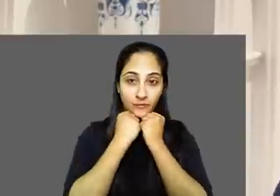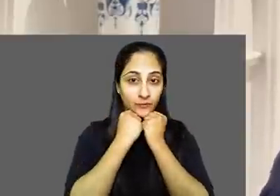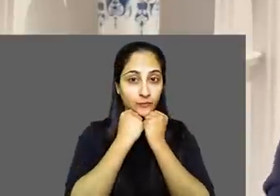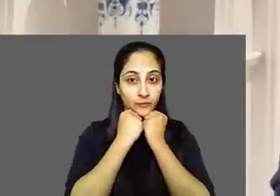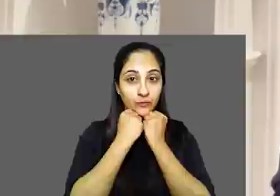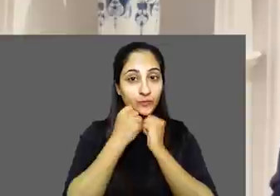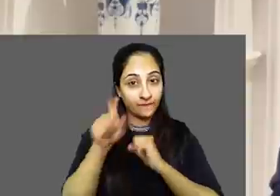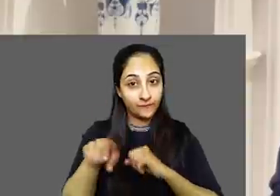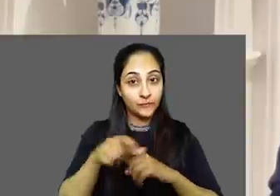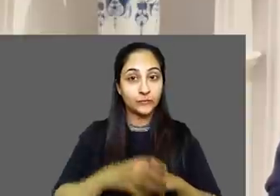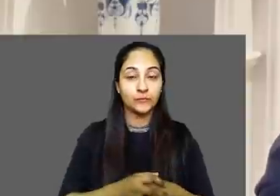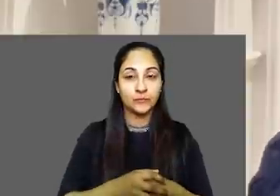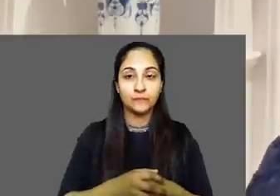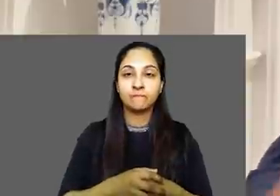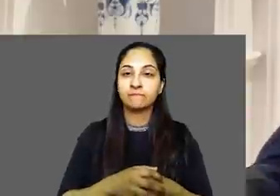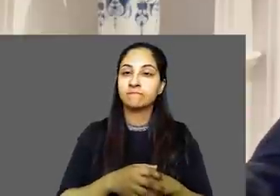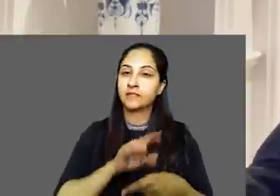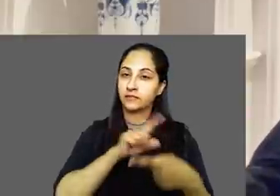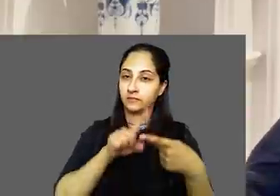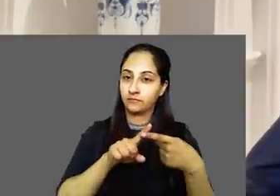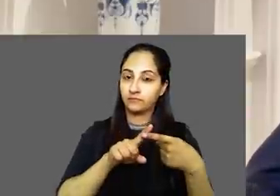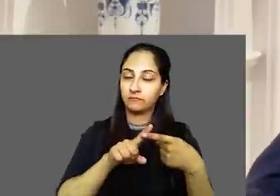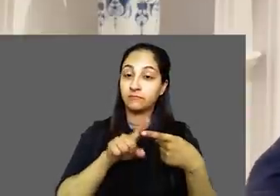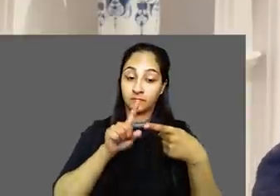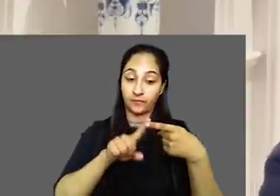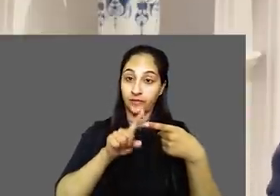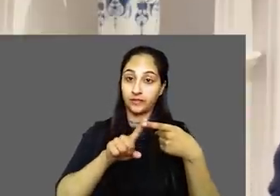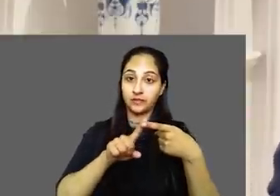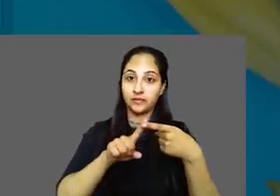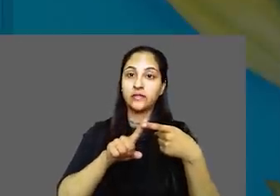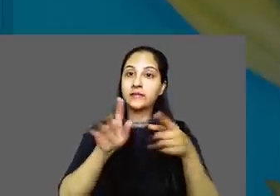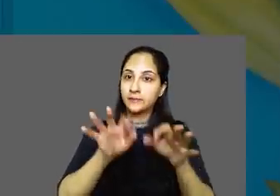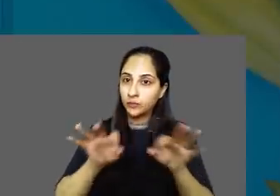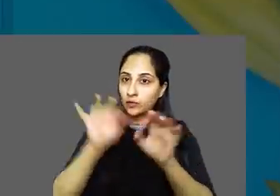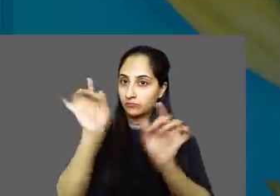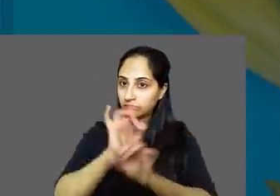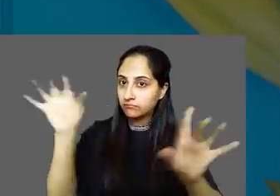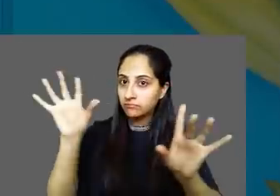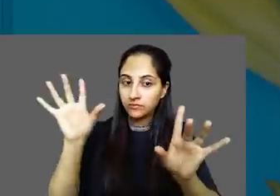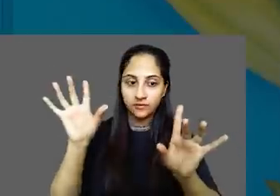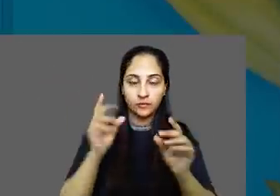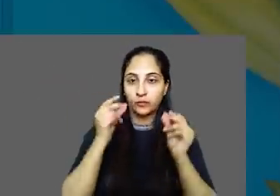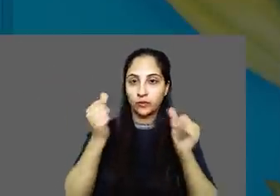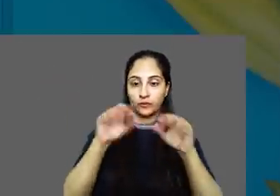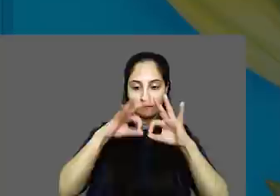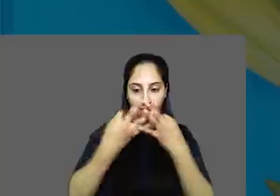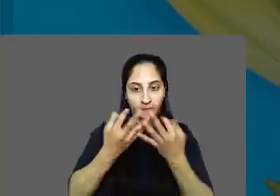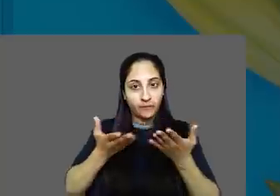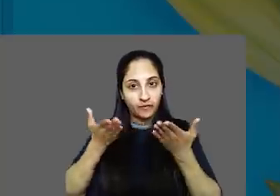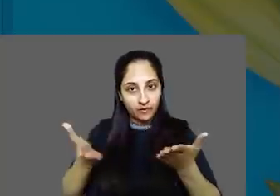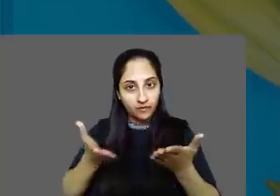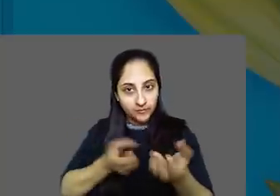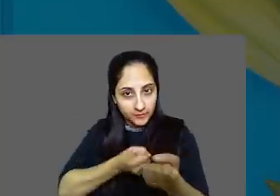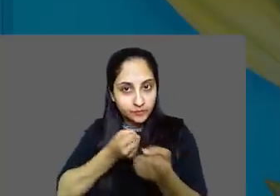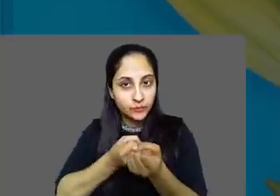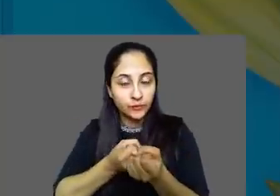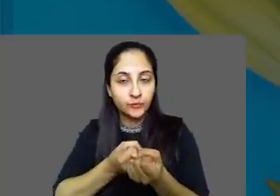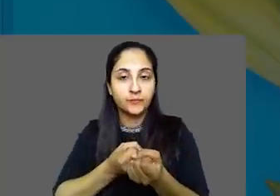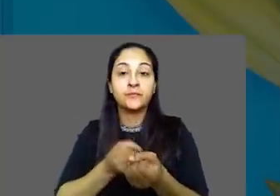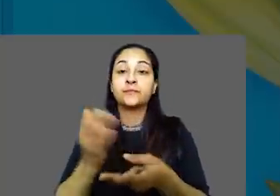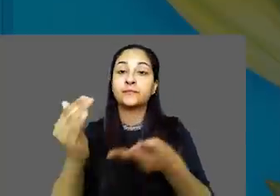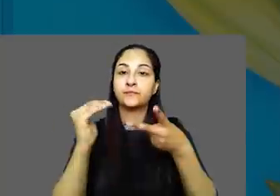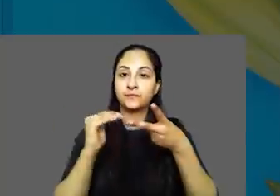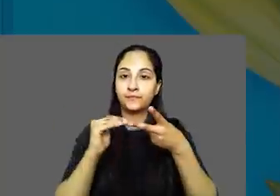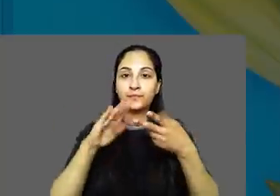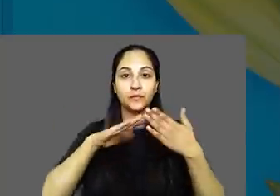of one of the first key takeaways, and it applies to any community. Second is the importance of community. You know,